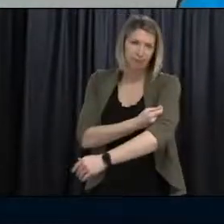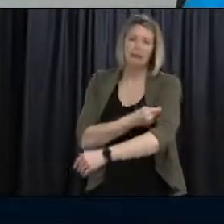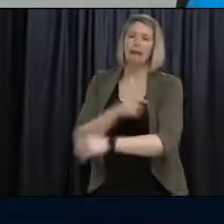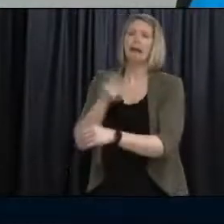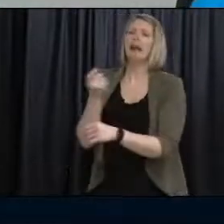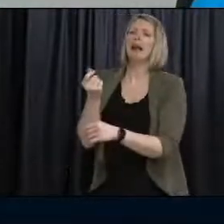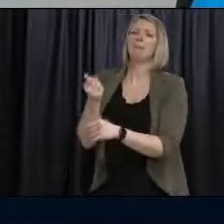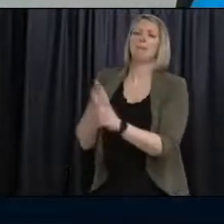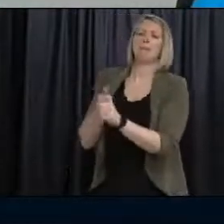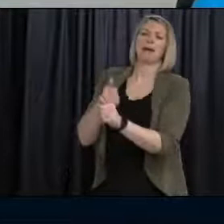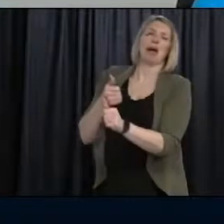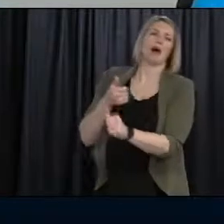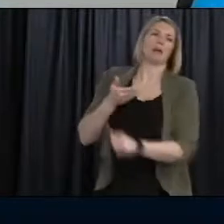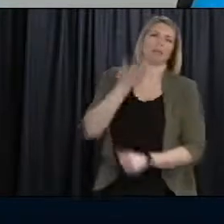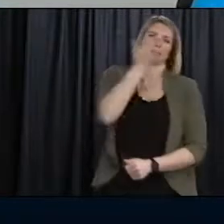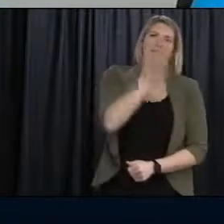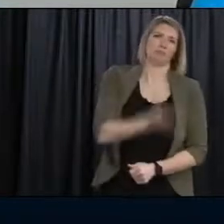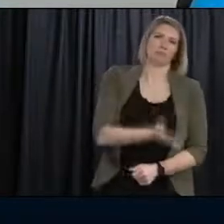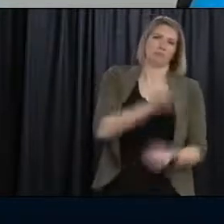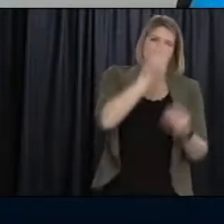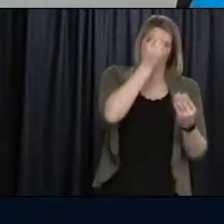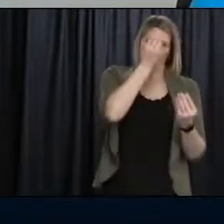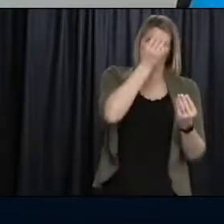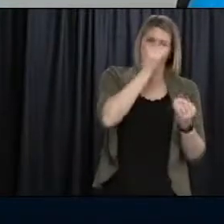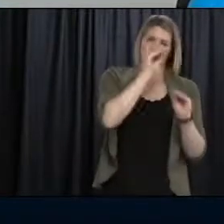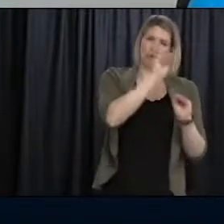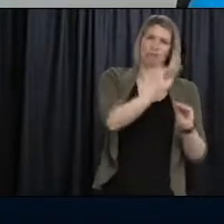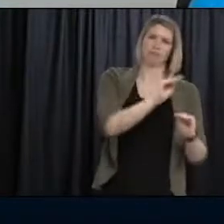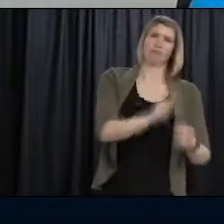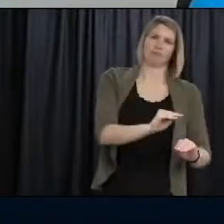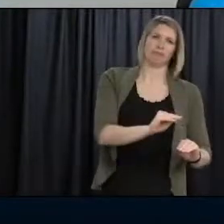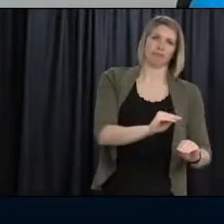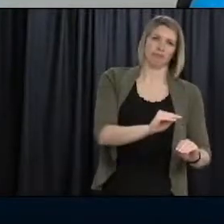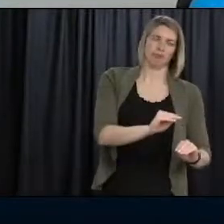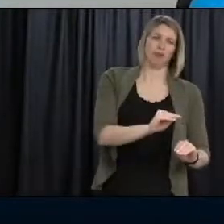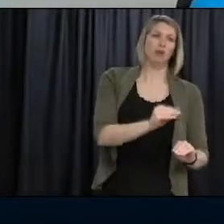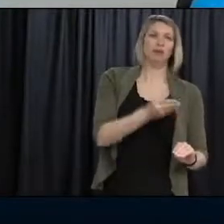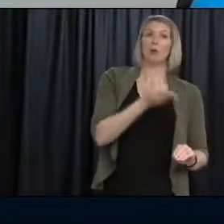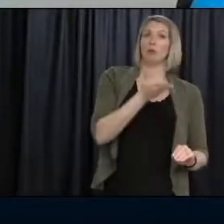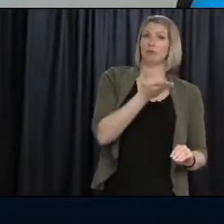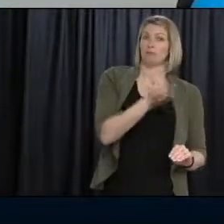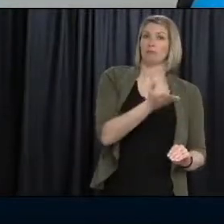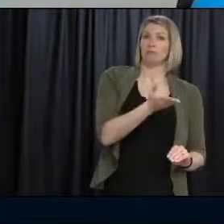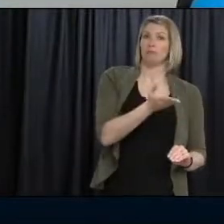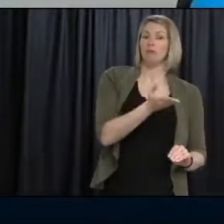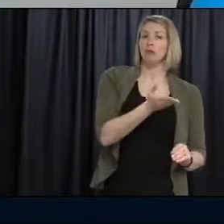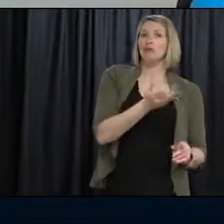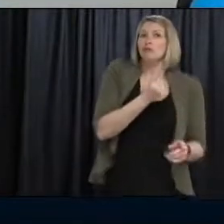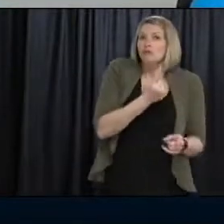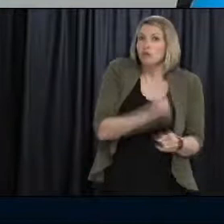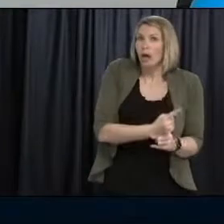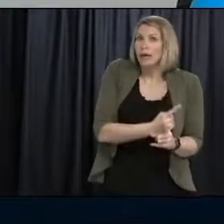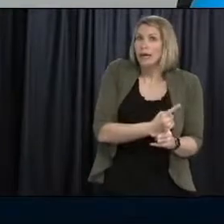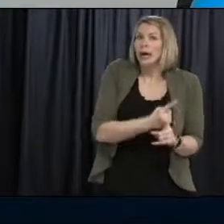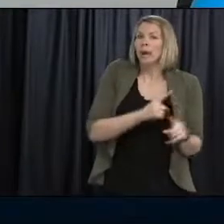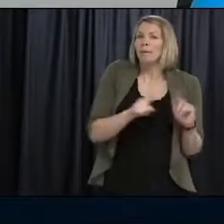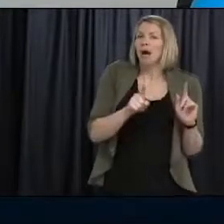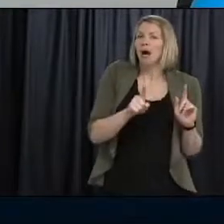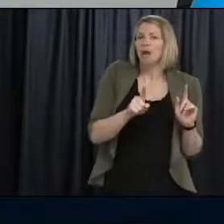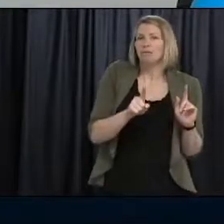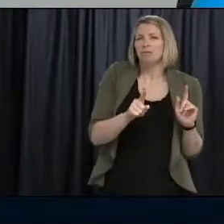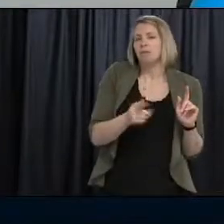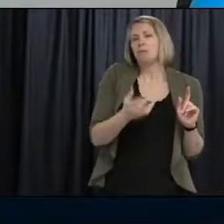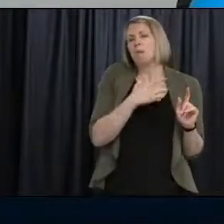which then has to be inputted into the electronics. So those numbers often lag a little and have